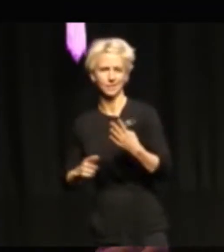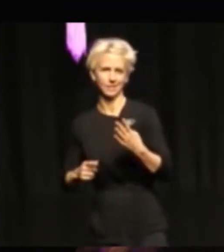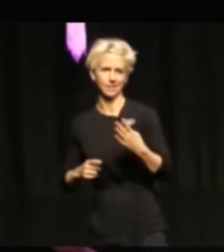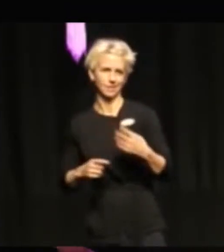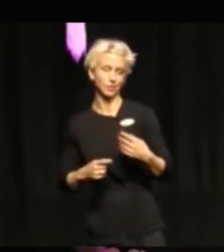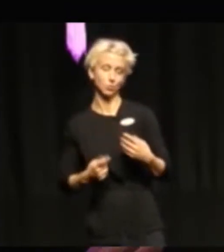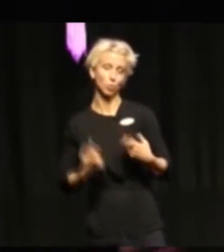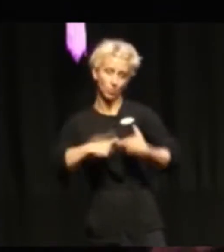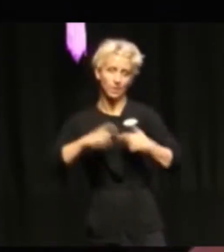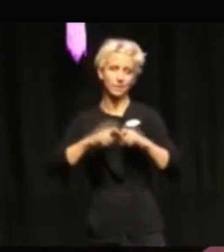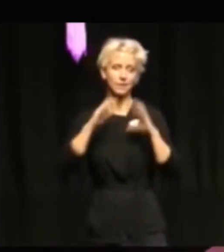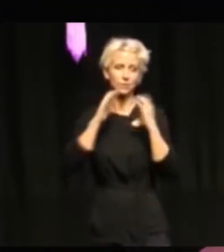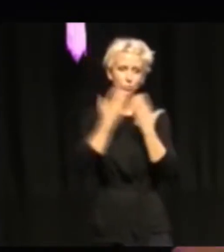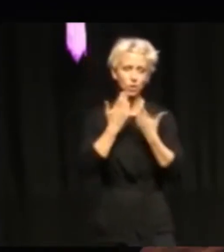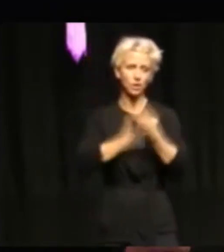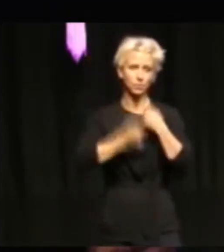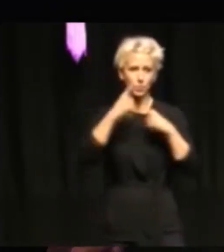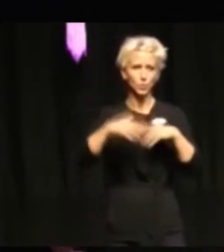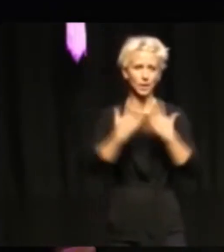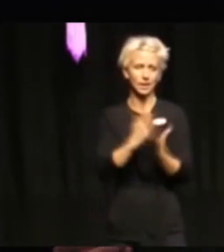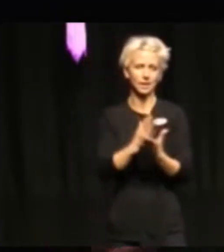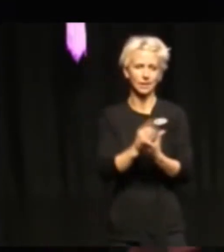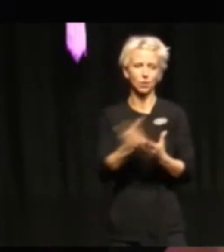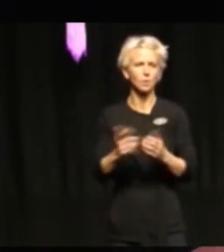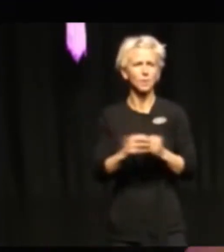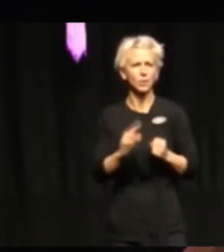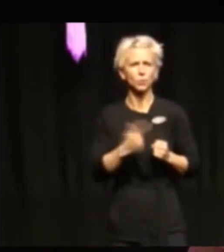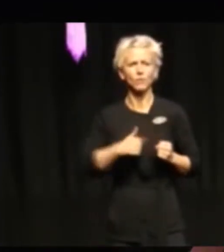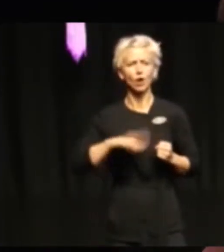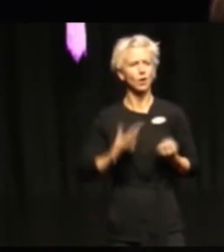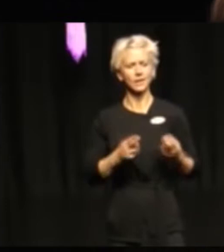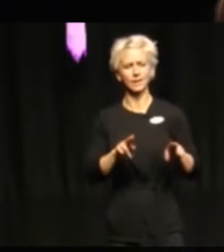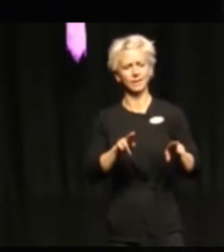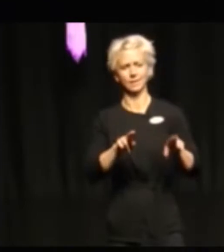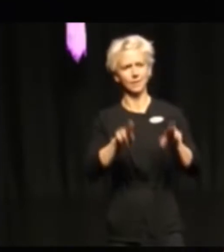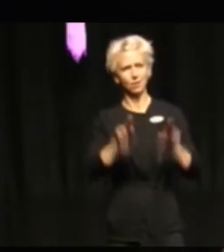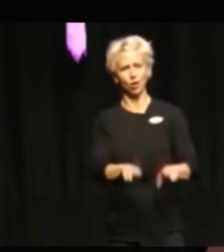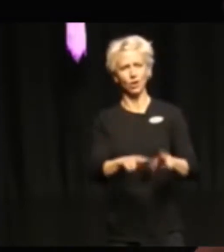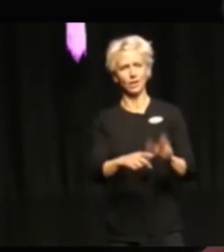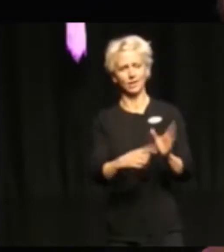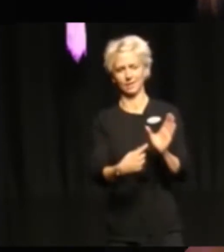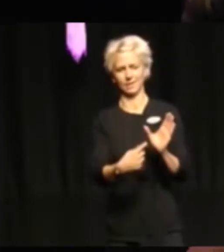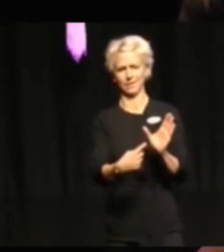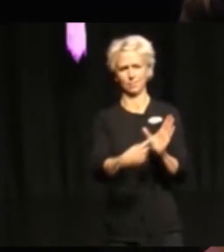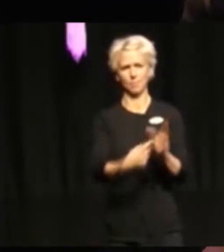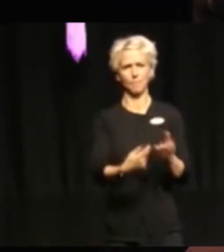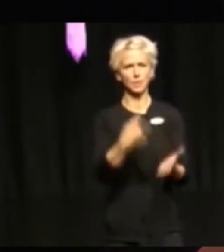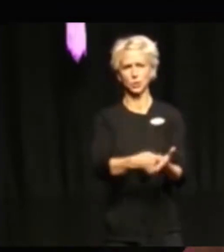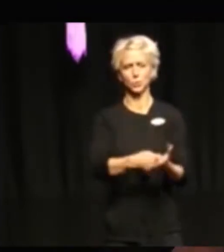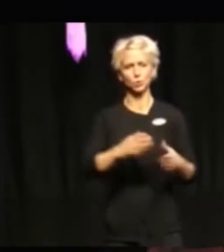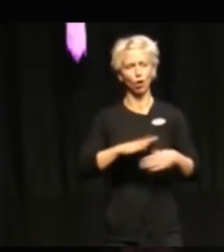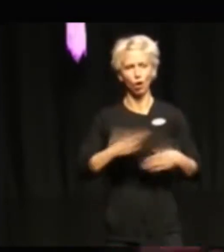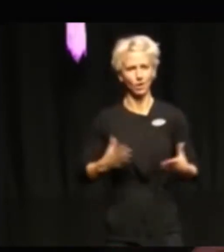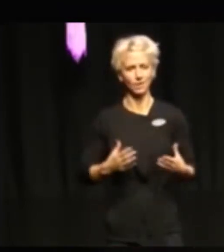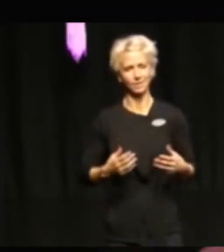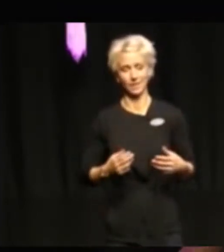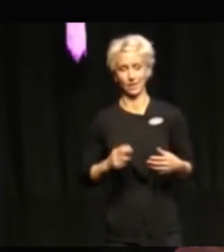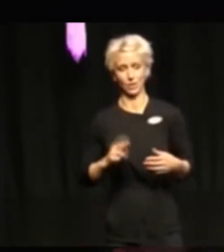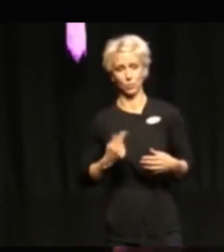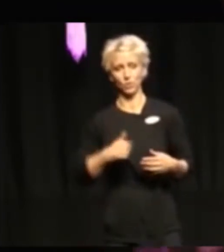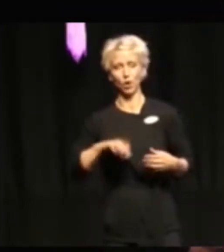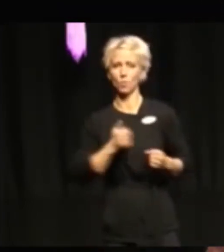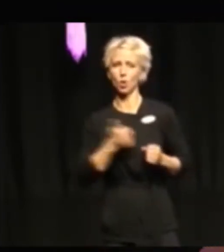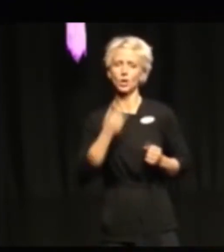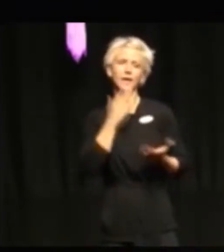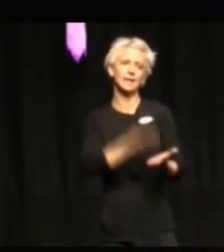Economic, Social and Cultural Rights. It's not a court decision. The committee will give recommendations. They will not draw